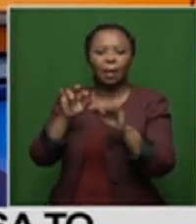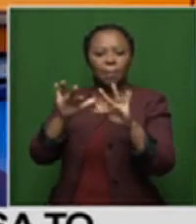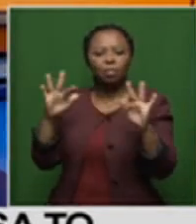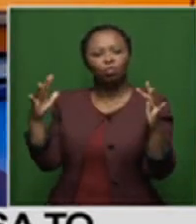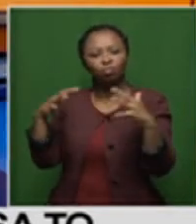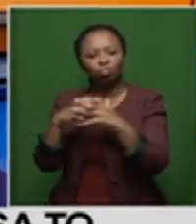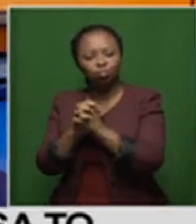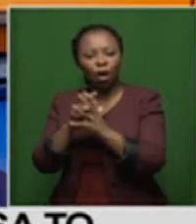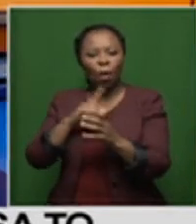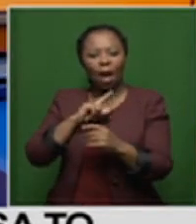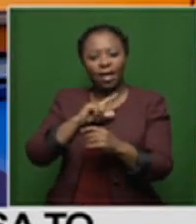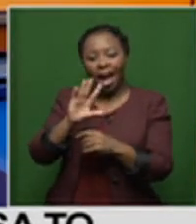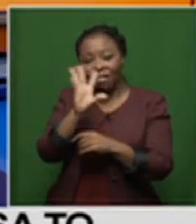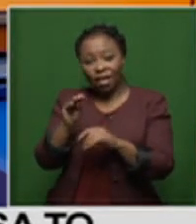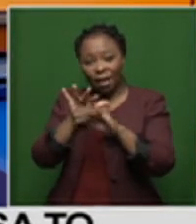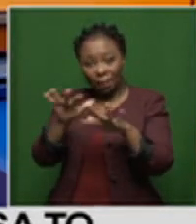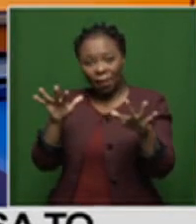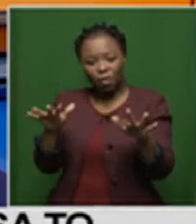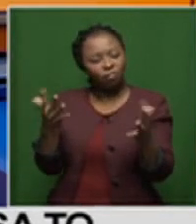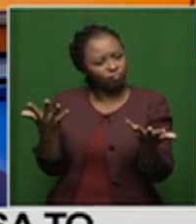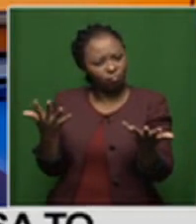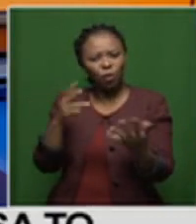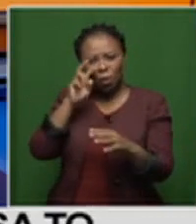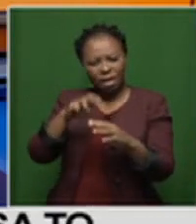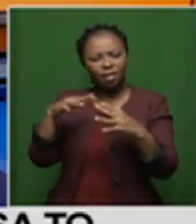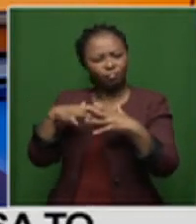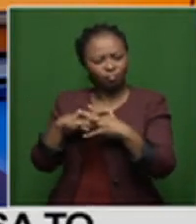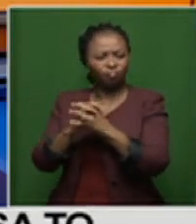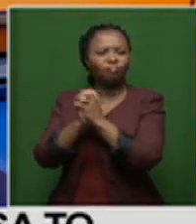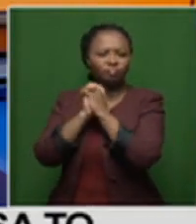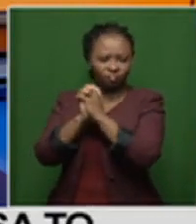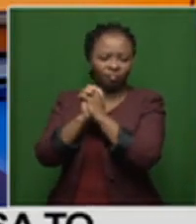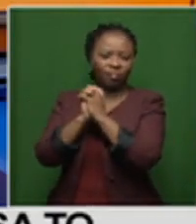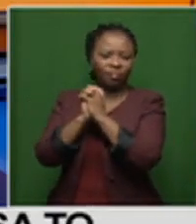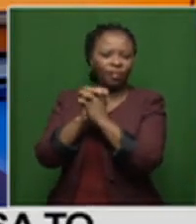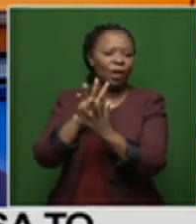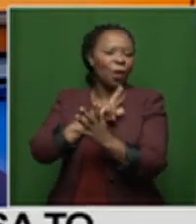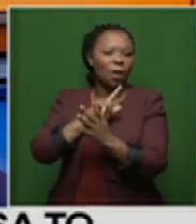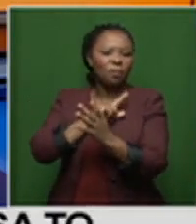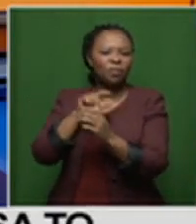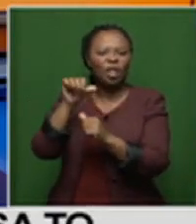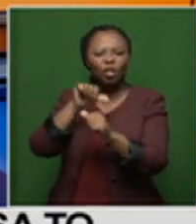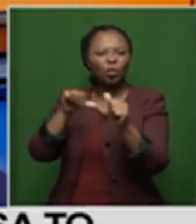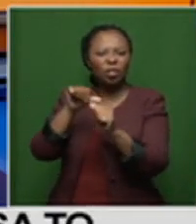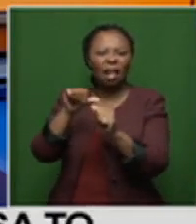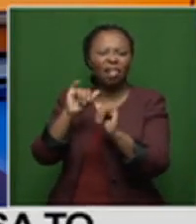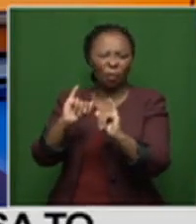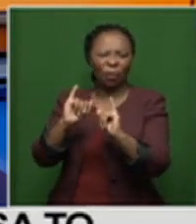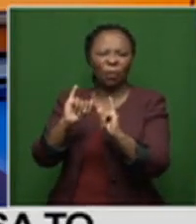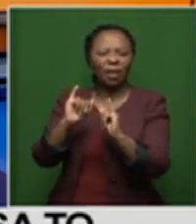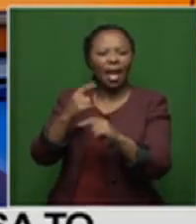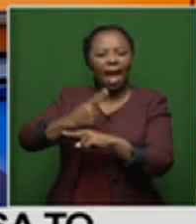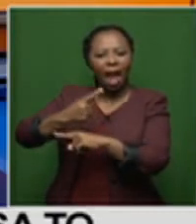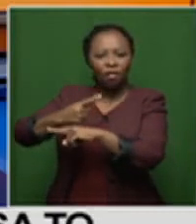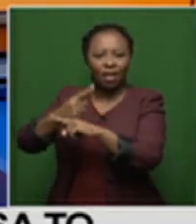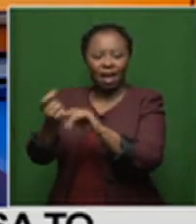I mean, as Africans, we need unity is all we need in order to fight these social ills that we face on a daily basis.